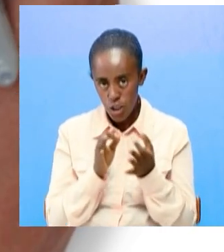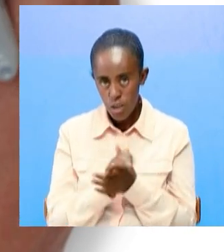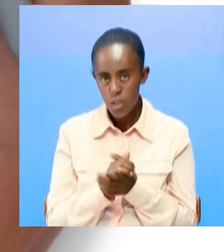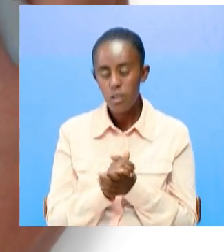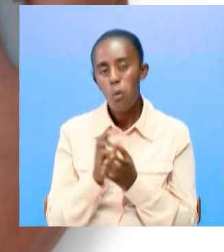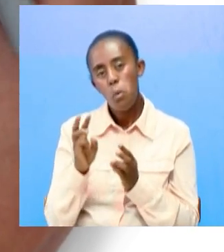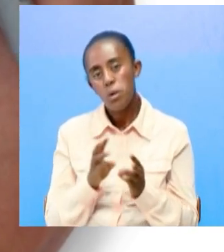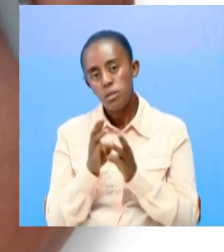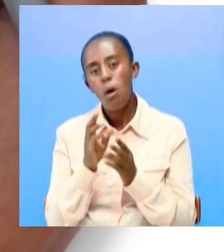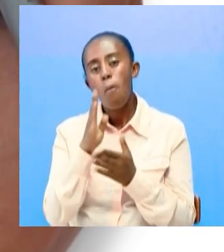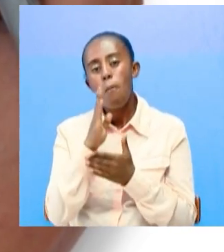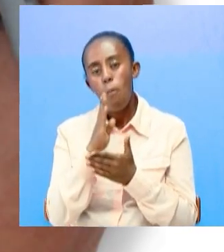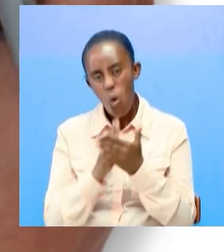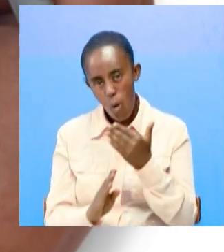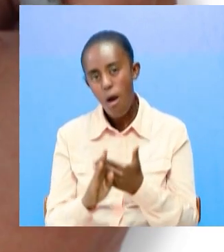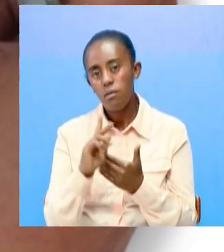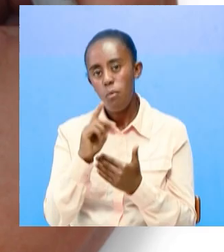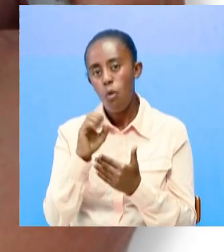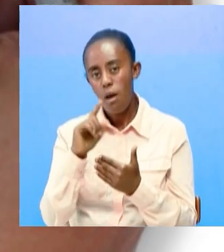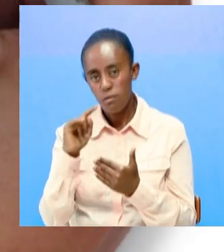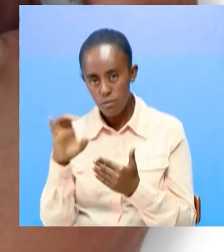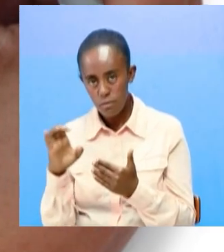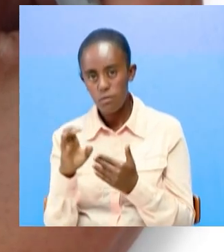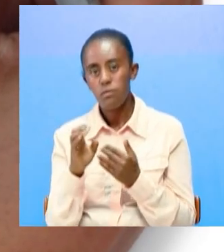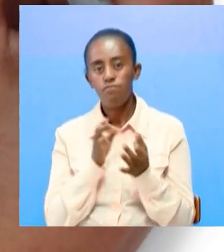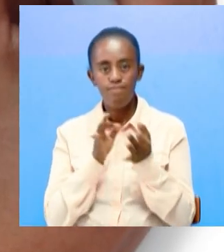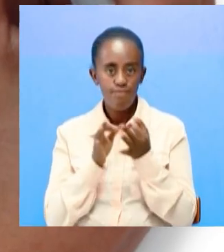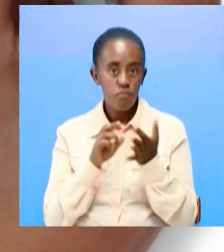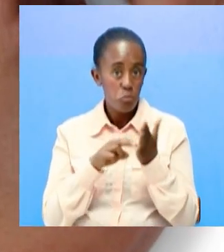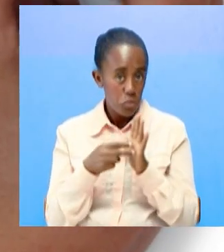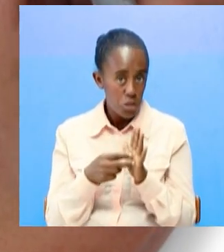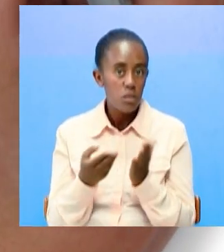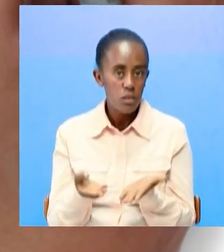ways or in polite expressions. This means